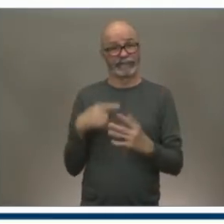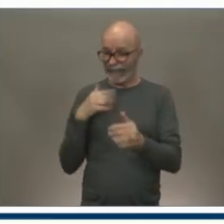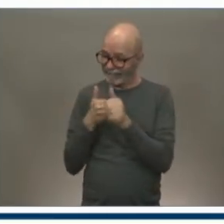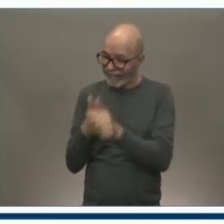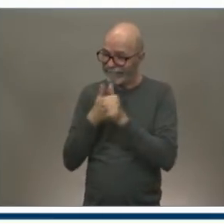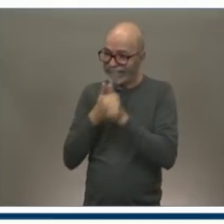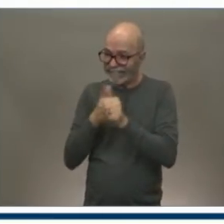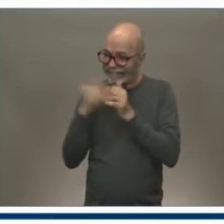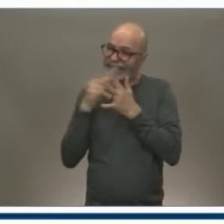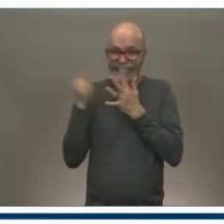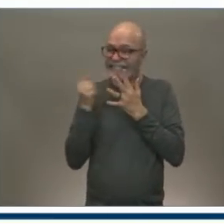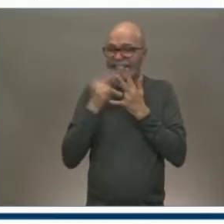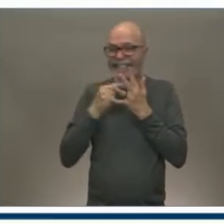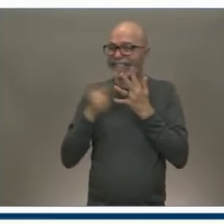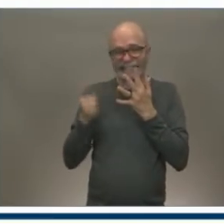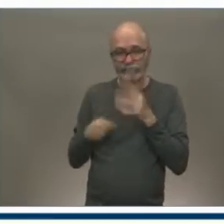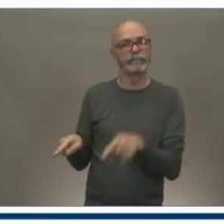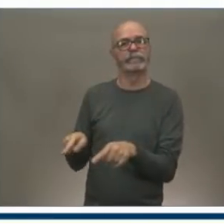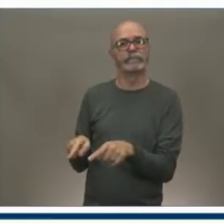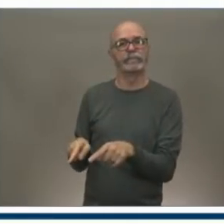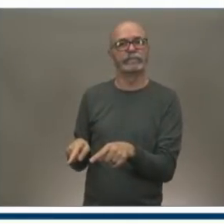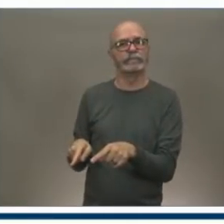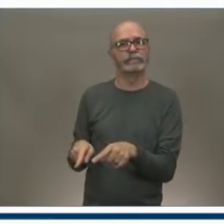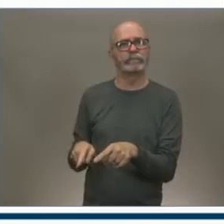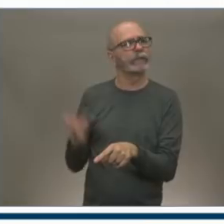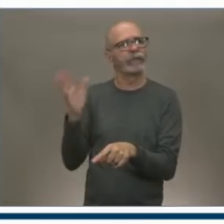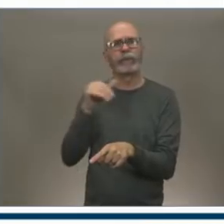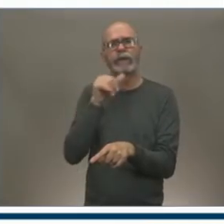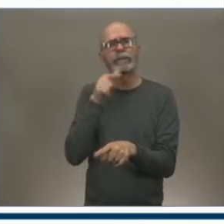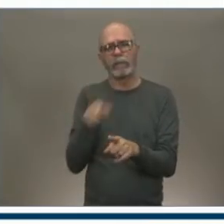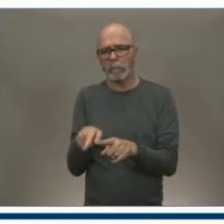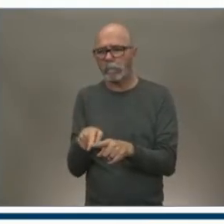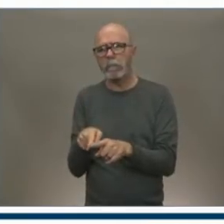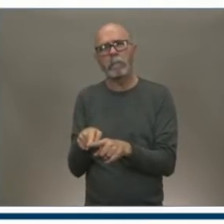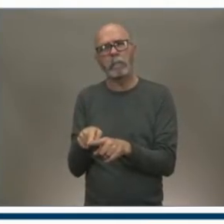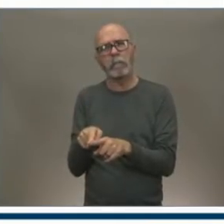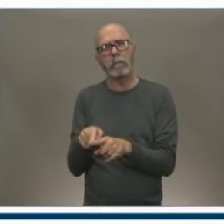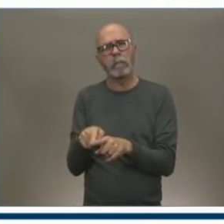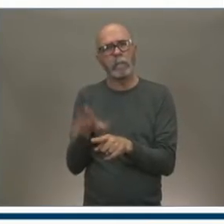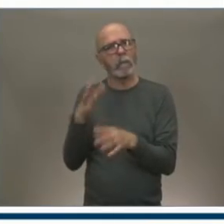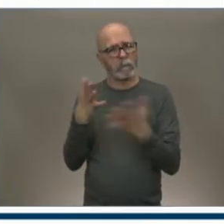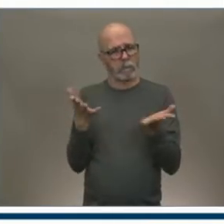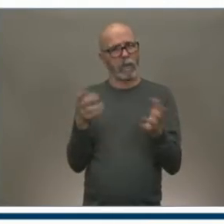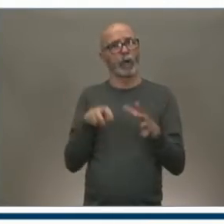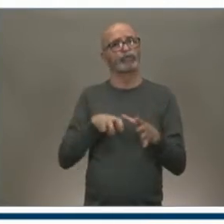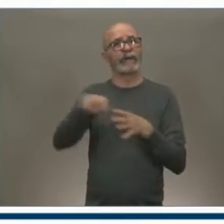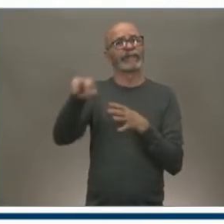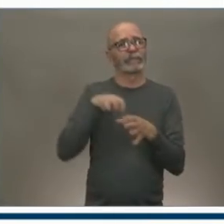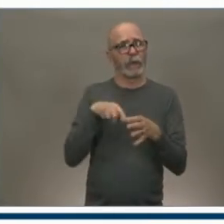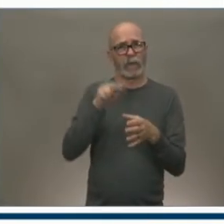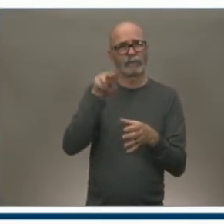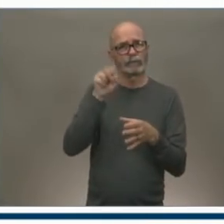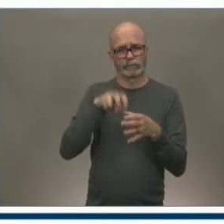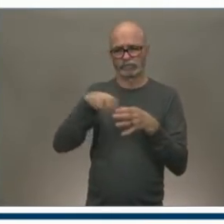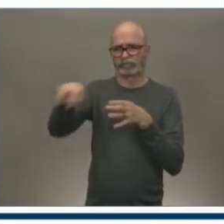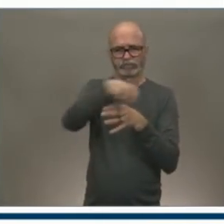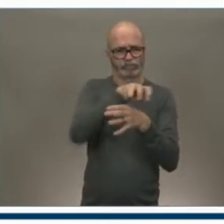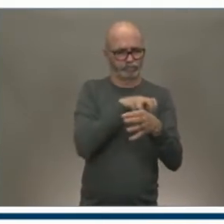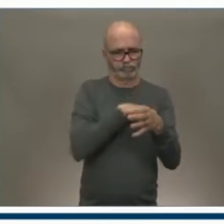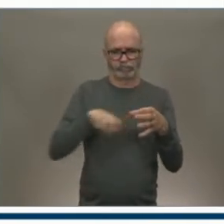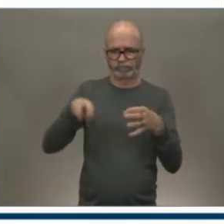There's nothing wrong with spending your tourist dollars right here in Nova Scotia, supporting local tourism and other local